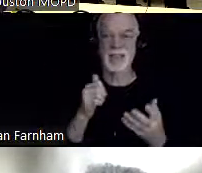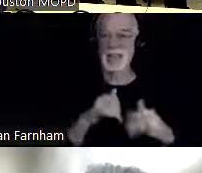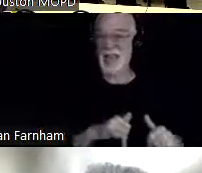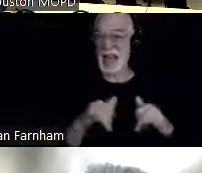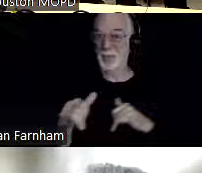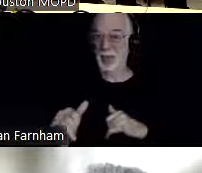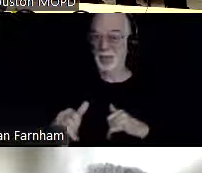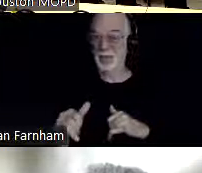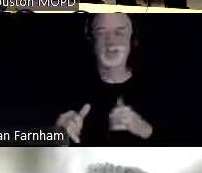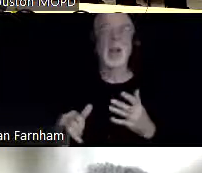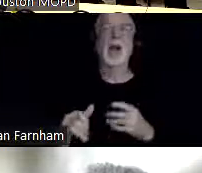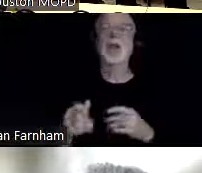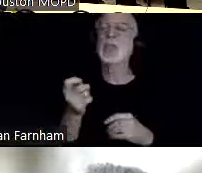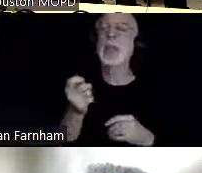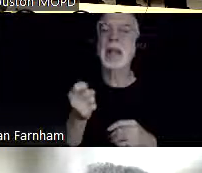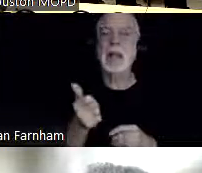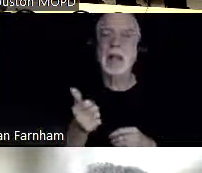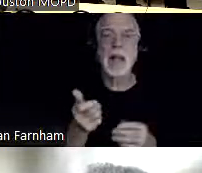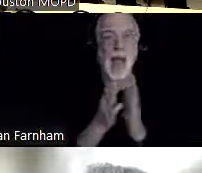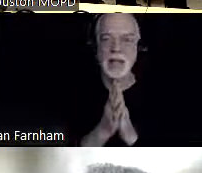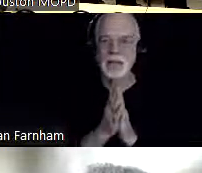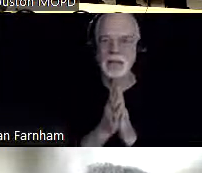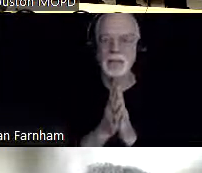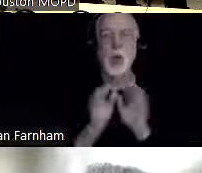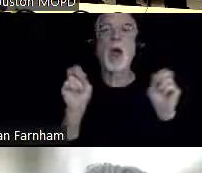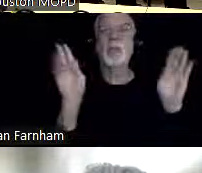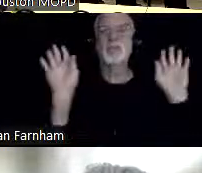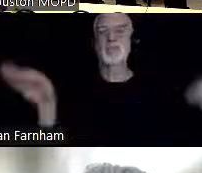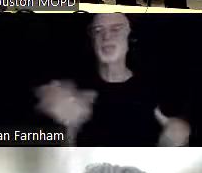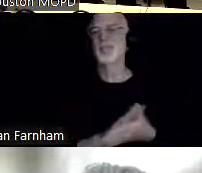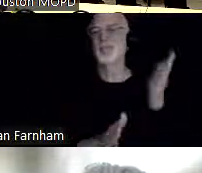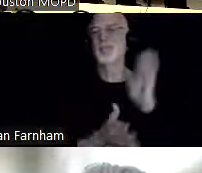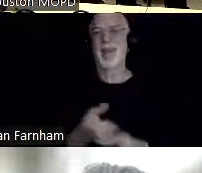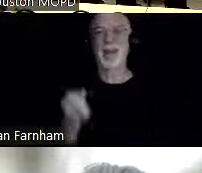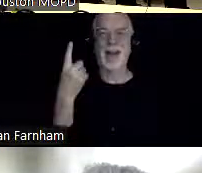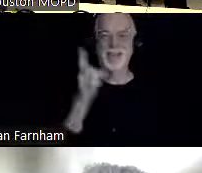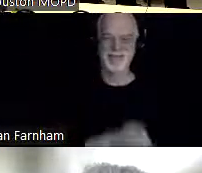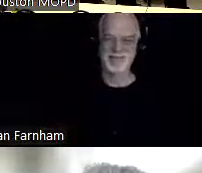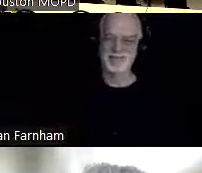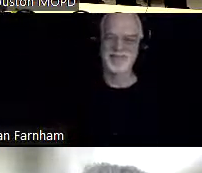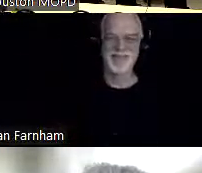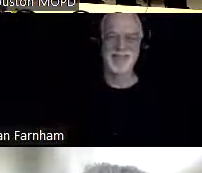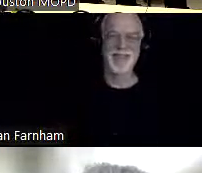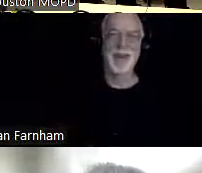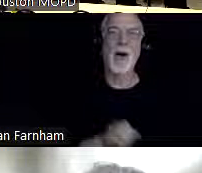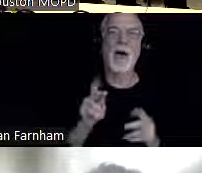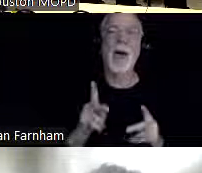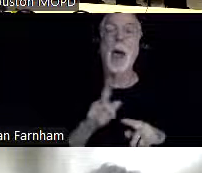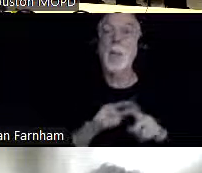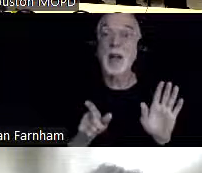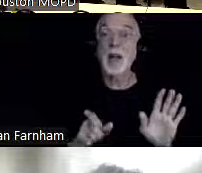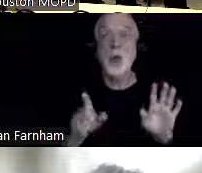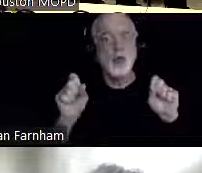It's a small ask. Okay, it's not. It's a big ask. I get it. It's a big ask, but it's